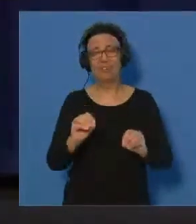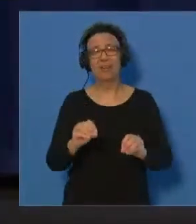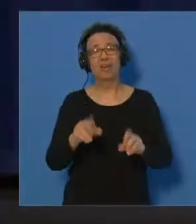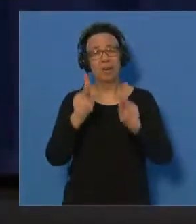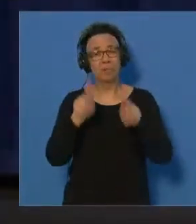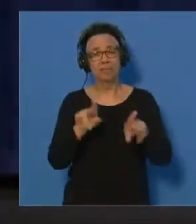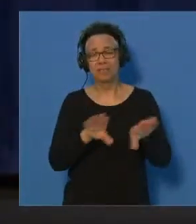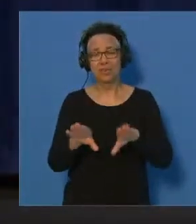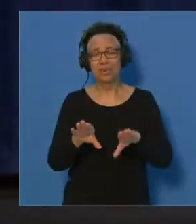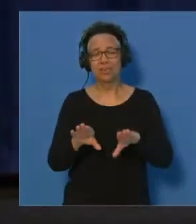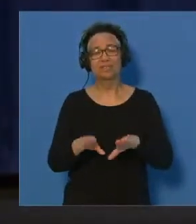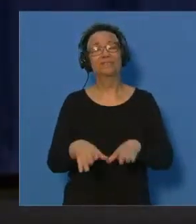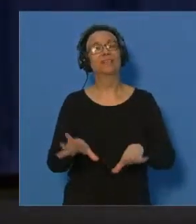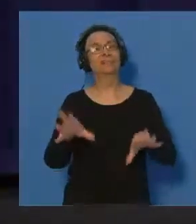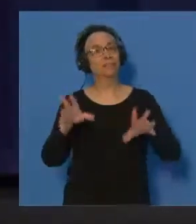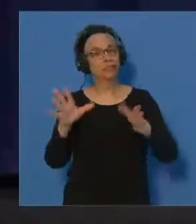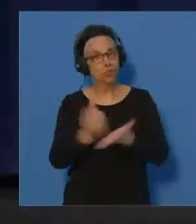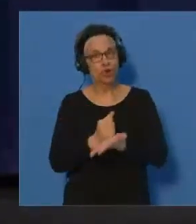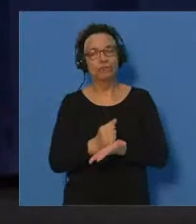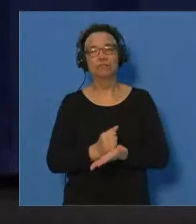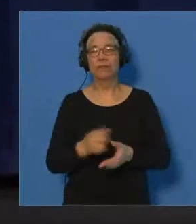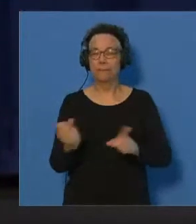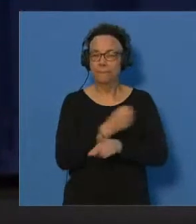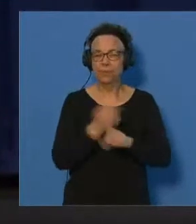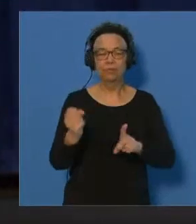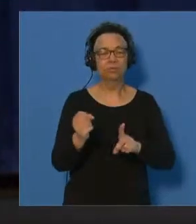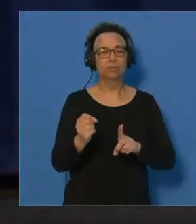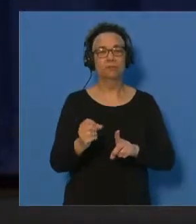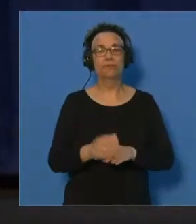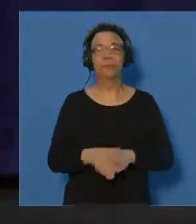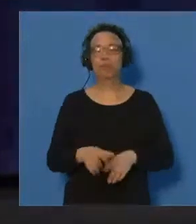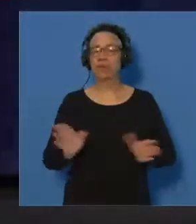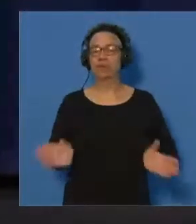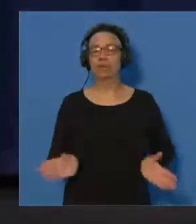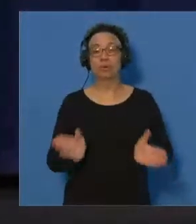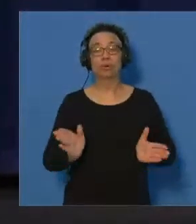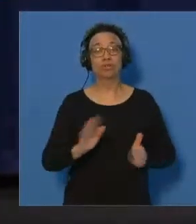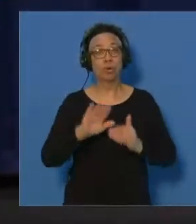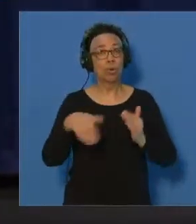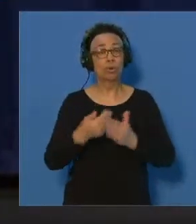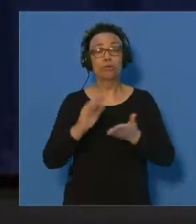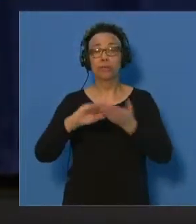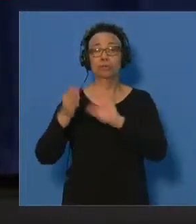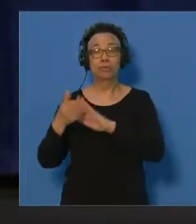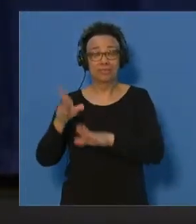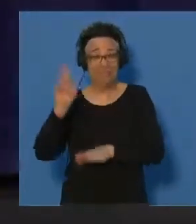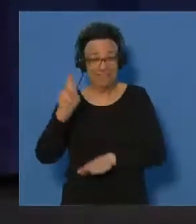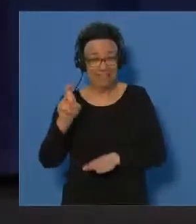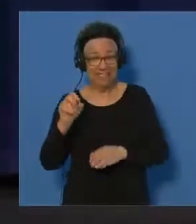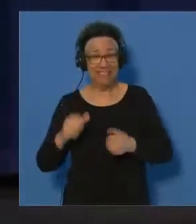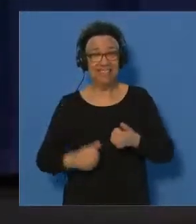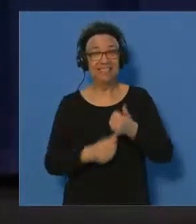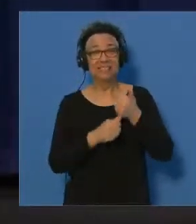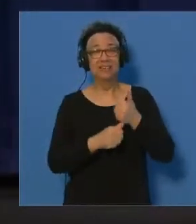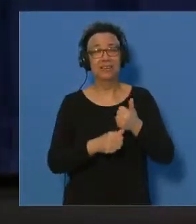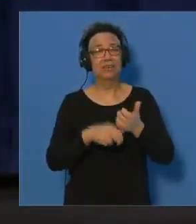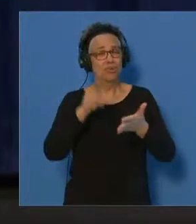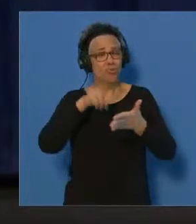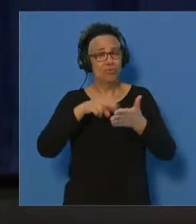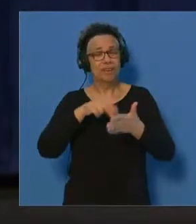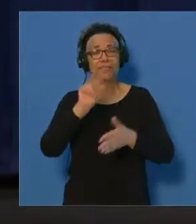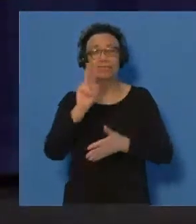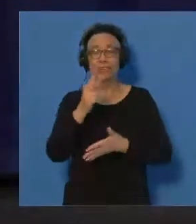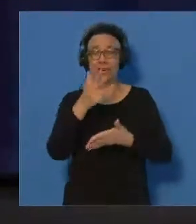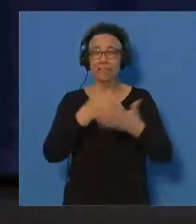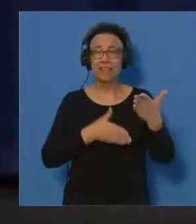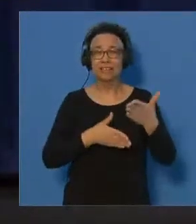any abuse from an abuser. We encourage anyone in the community in need of assistance to review the Third Sector Crisis